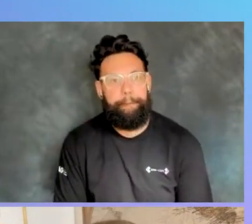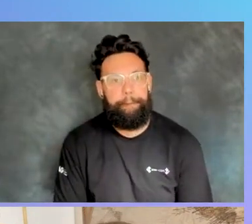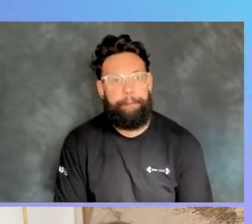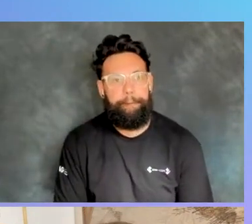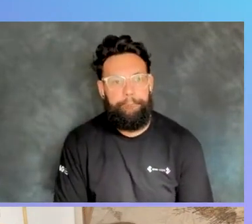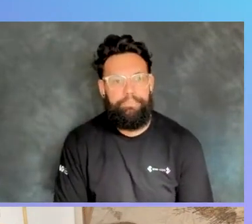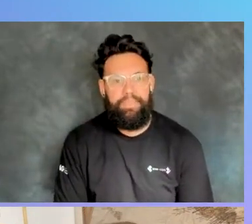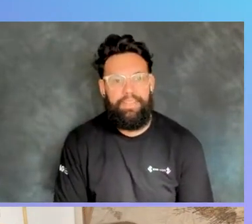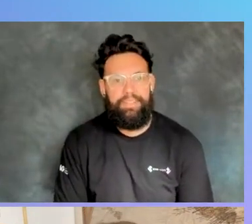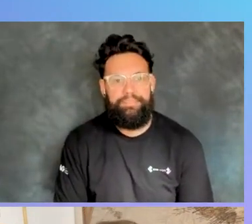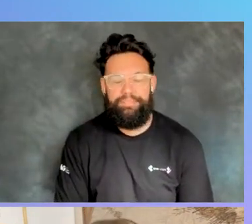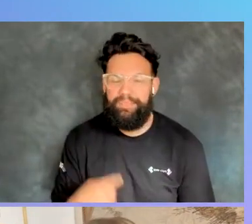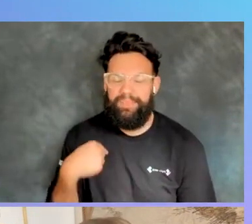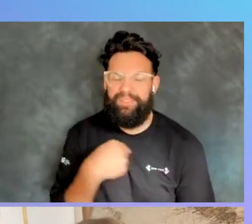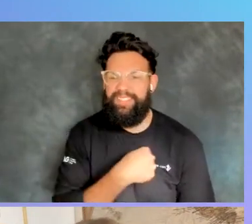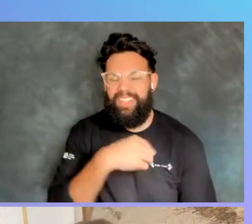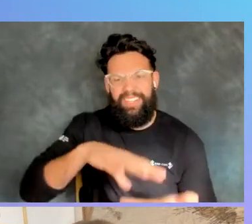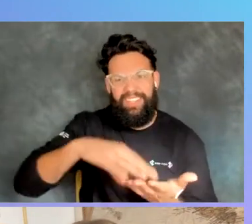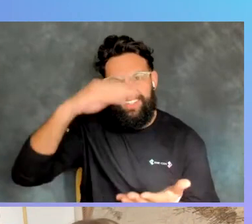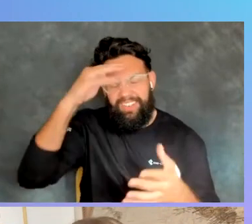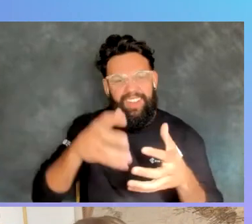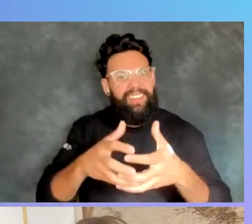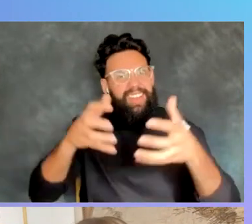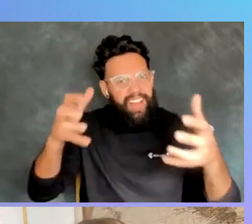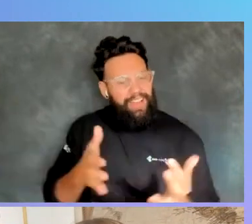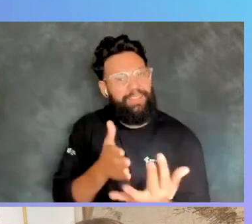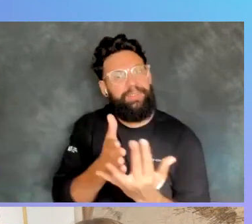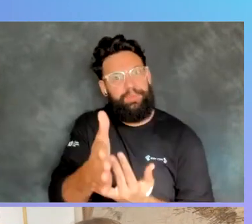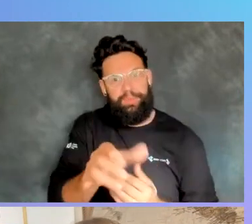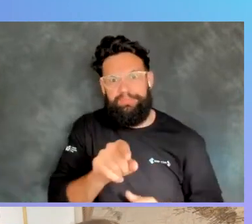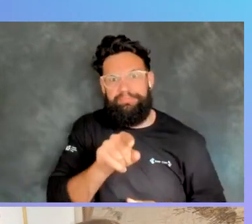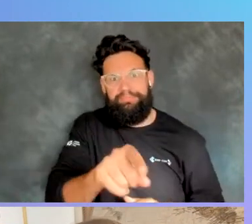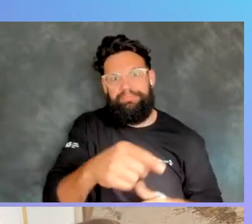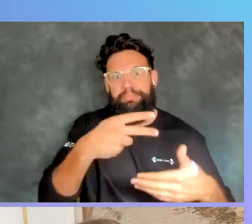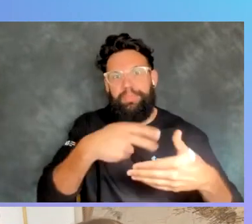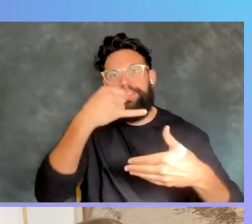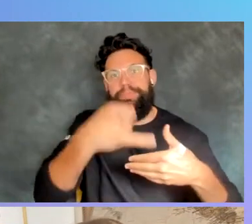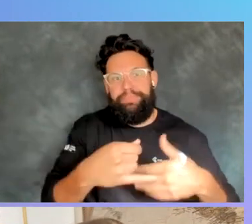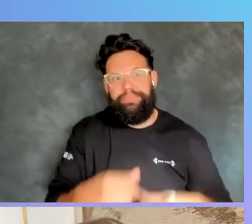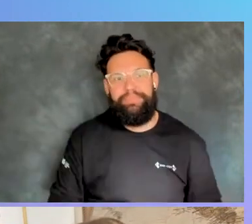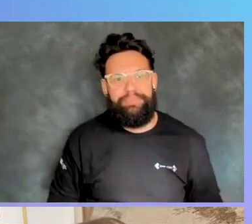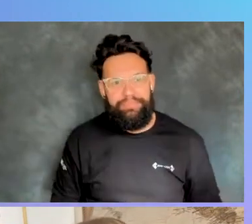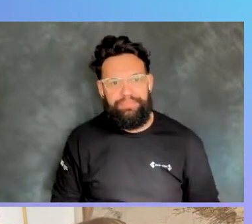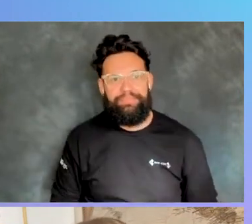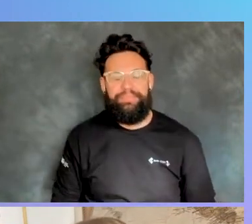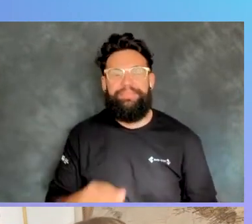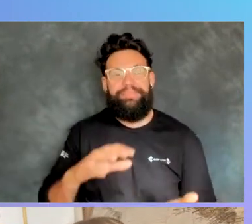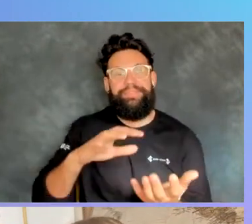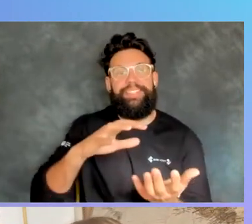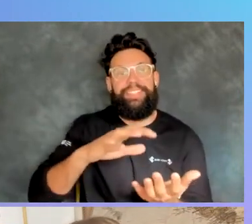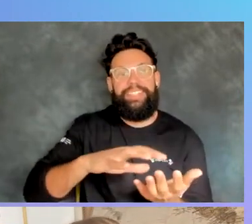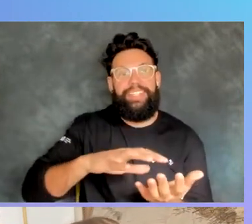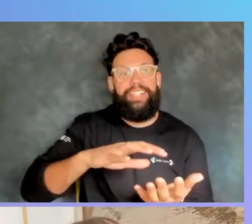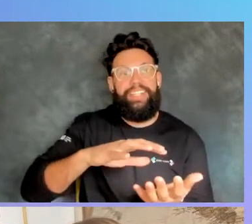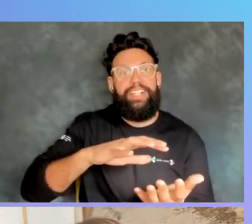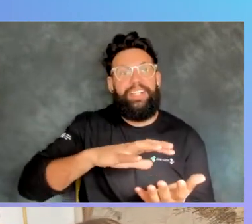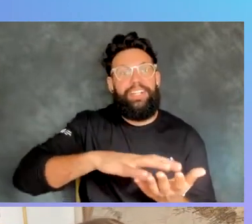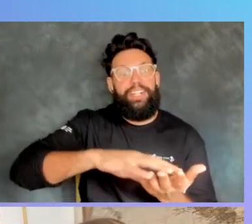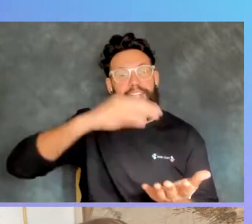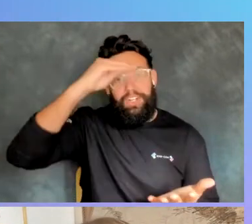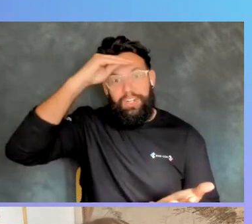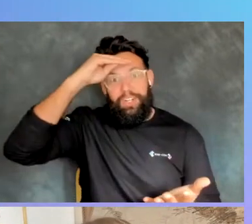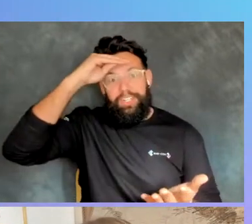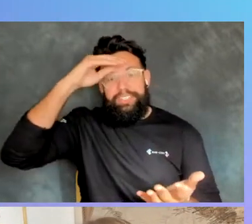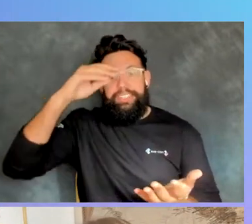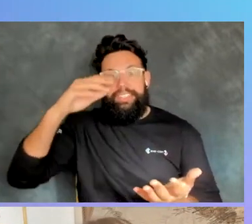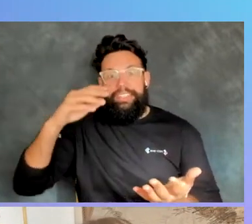And we learned a lot from this project. The first thing is that flat digital interfaces are never a complete replacement for